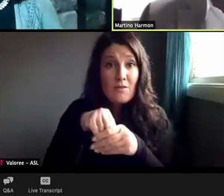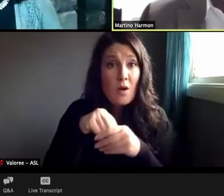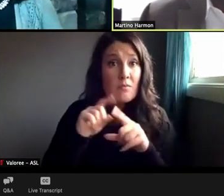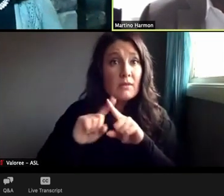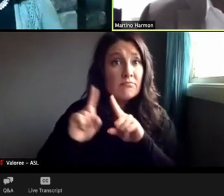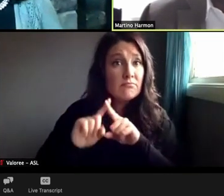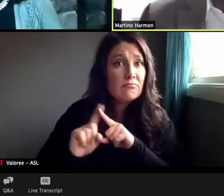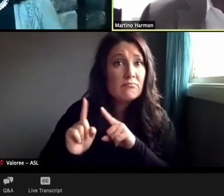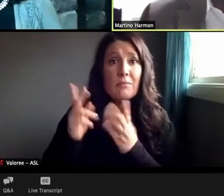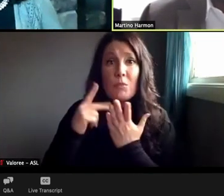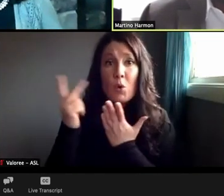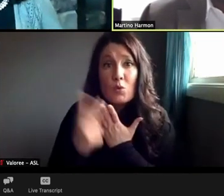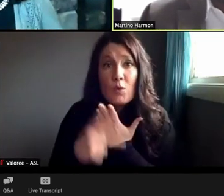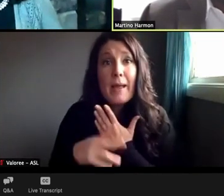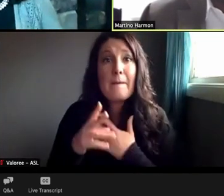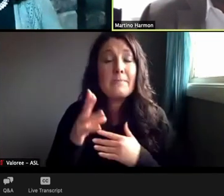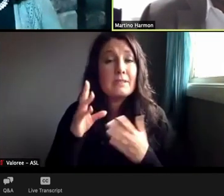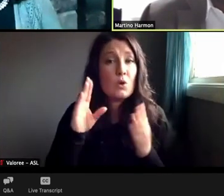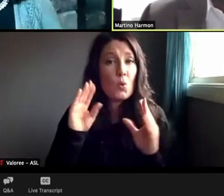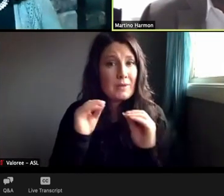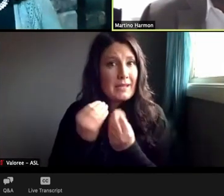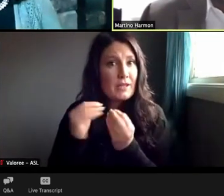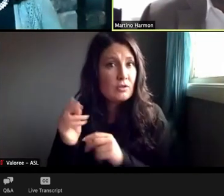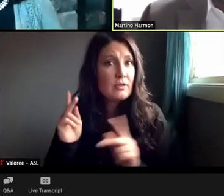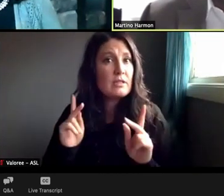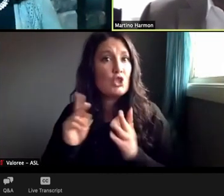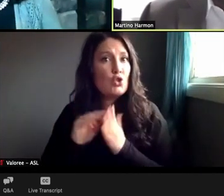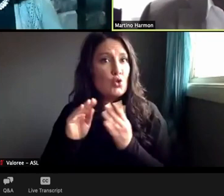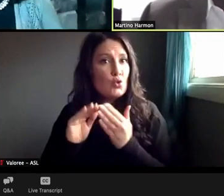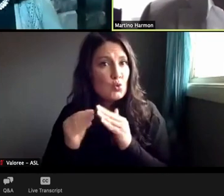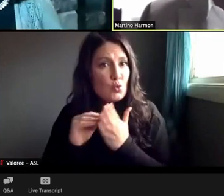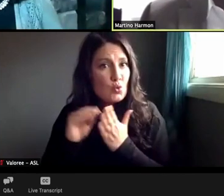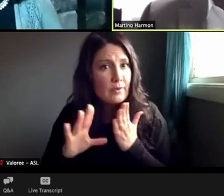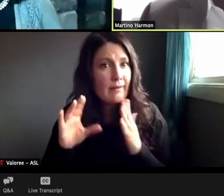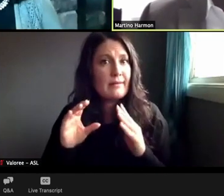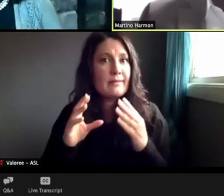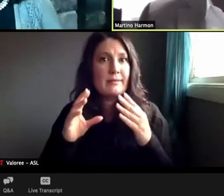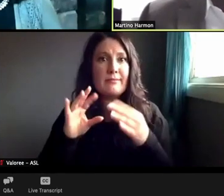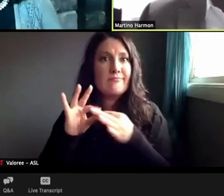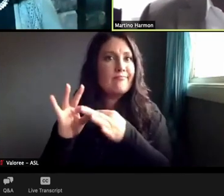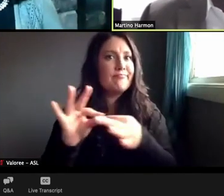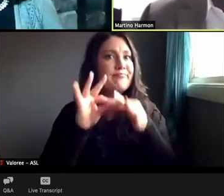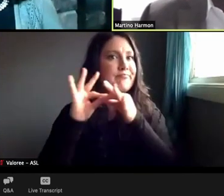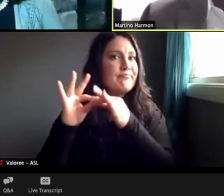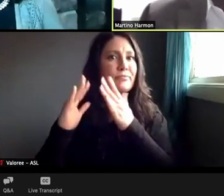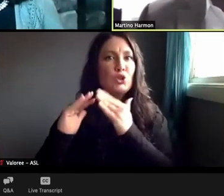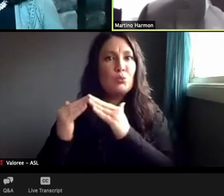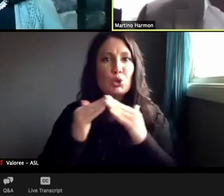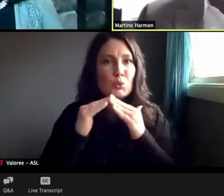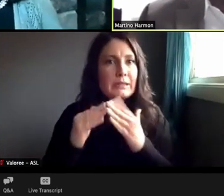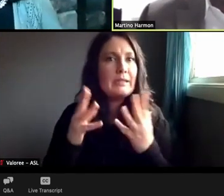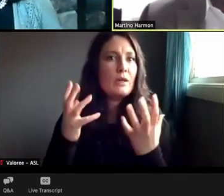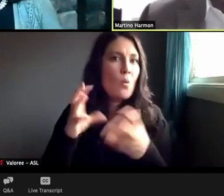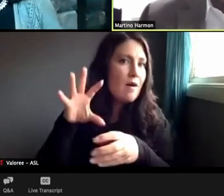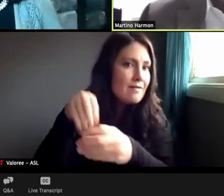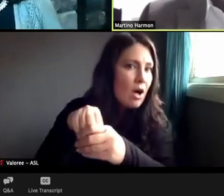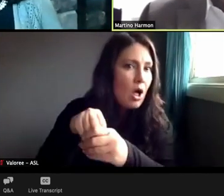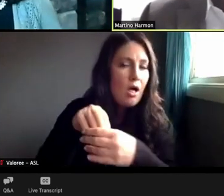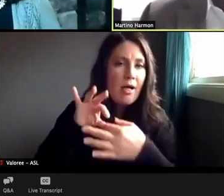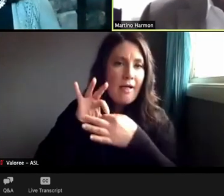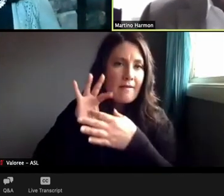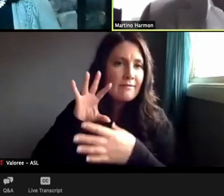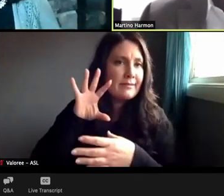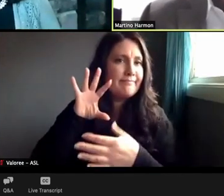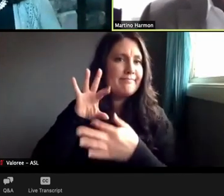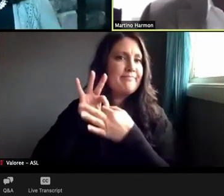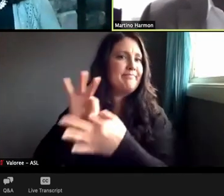connections to student organizations so that students can build community and can get involved and make connections. And